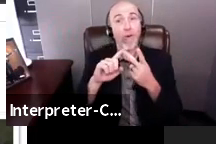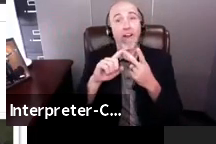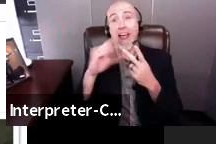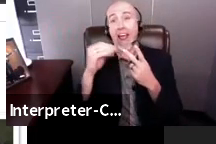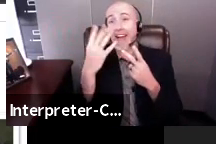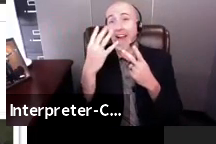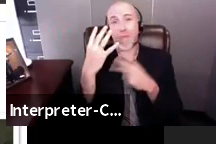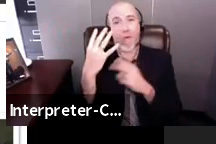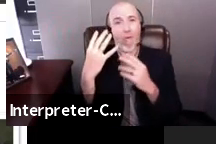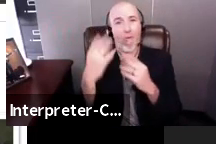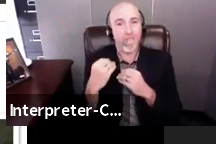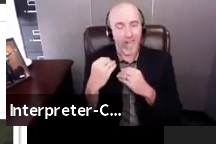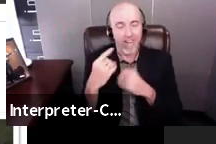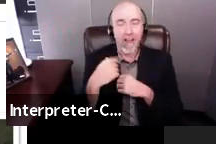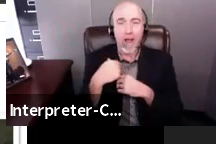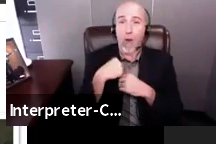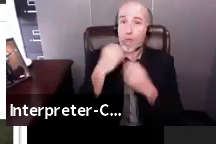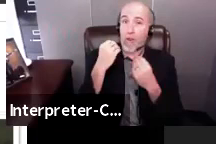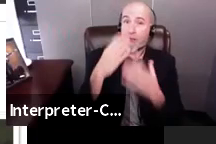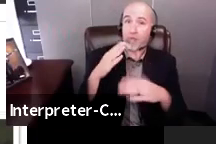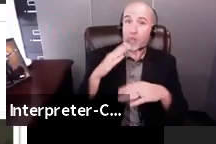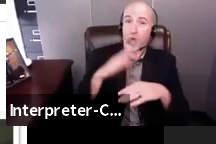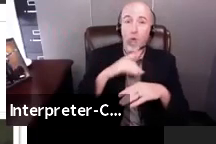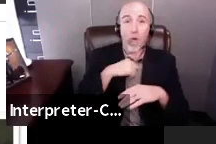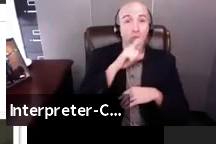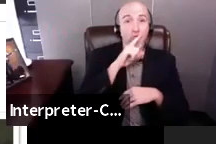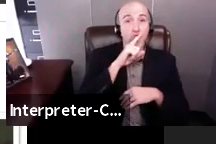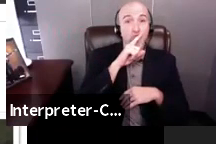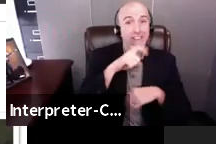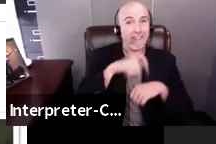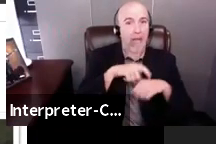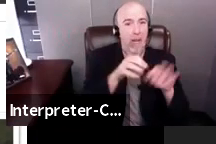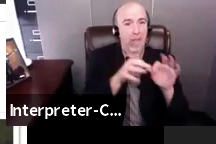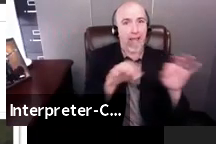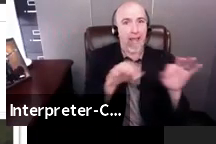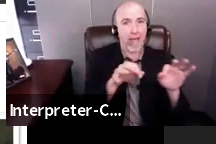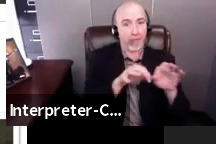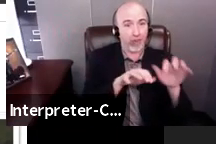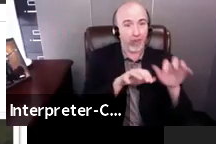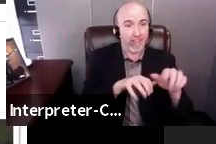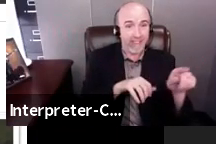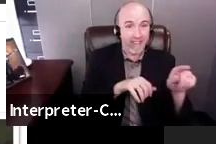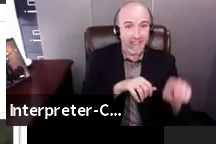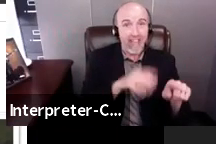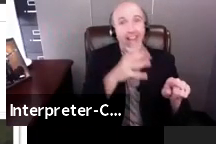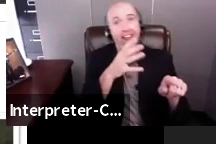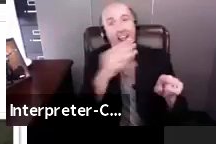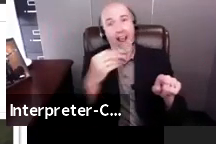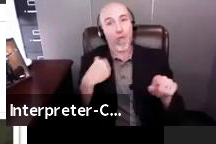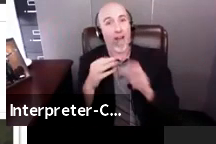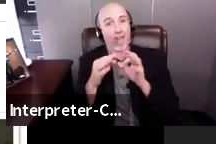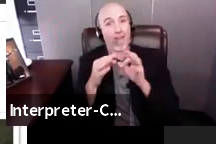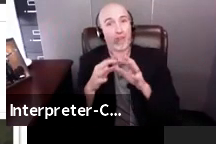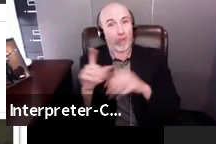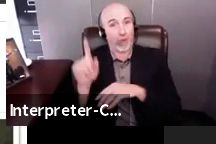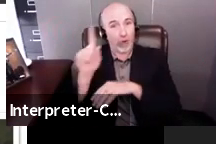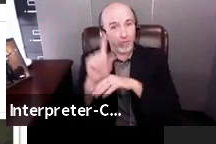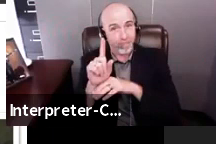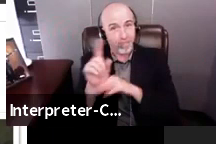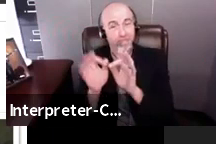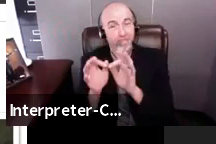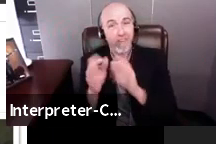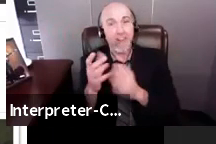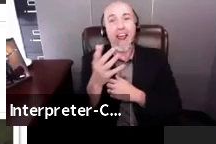let everybody know that we have real-time captioning available at the bottom of the screen and an American Sign Language interpreter and